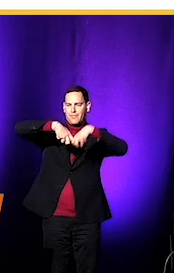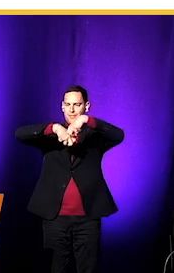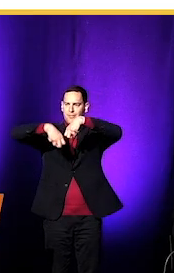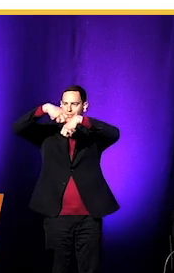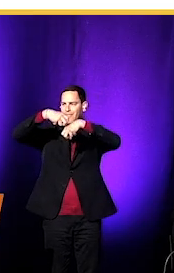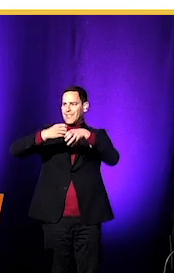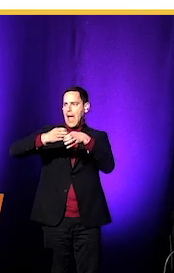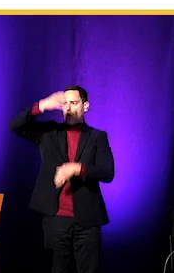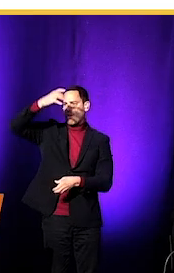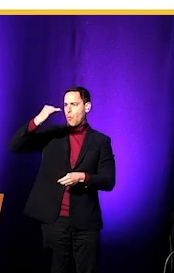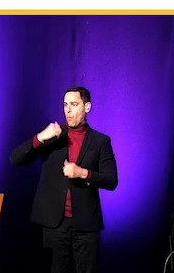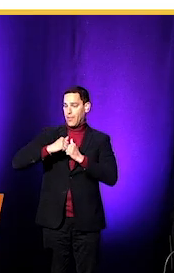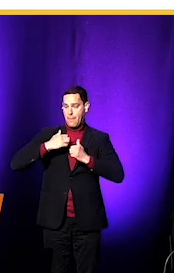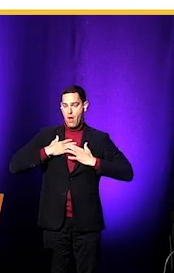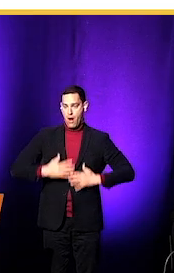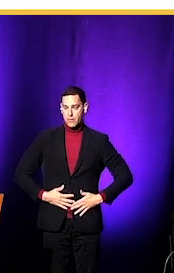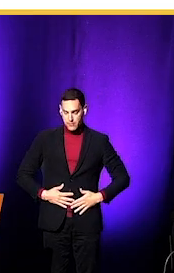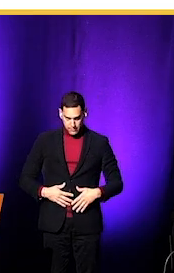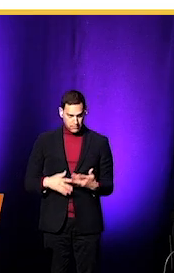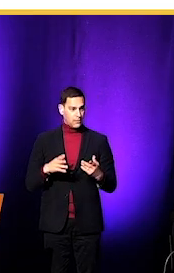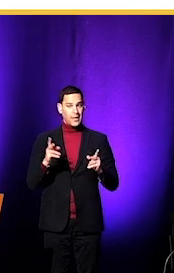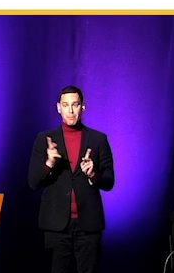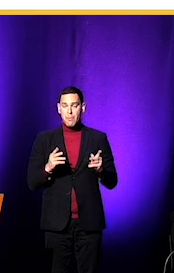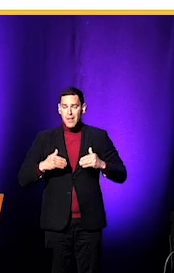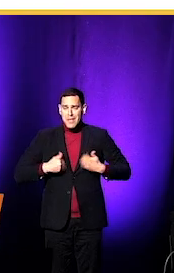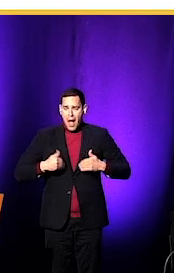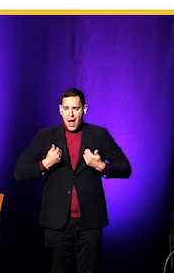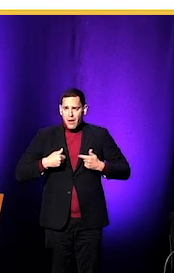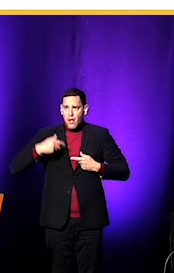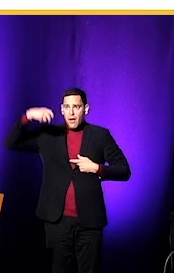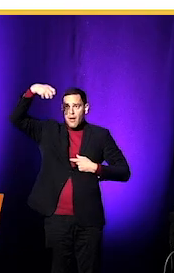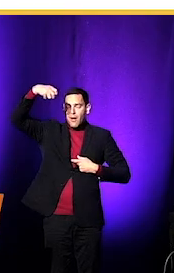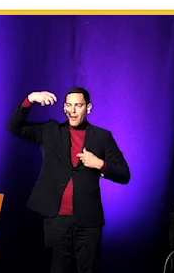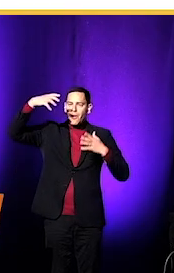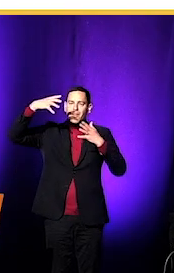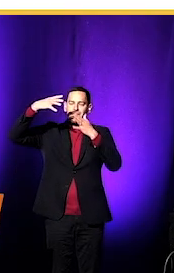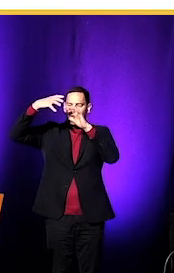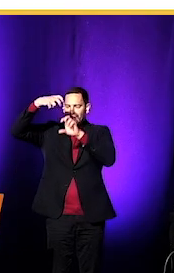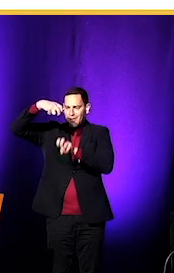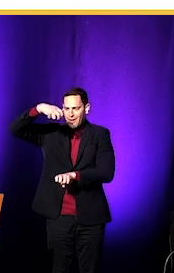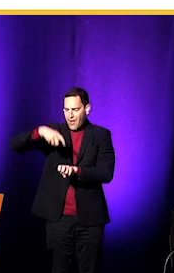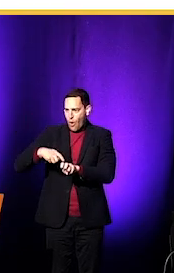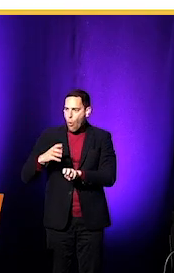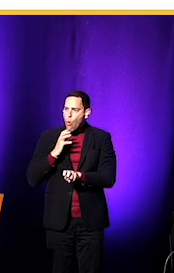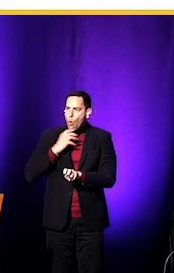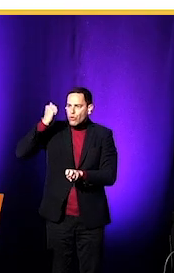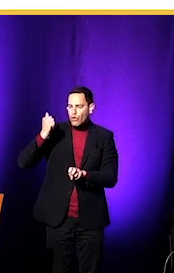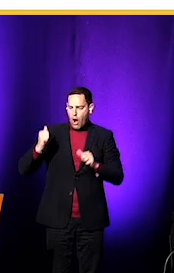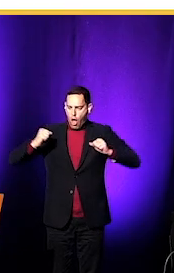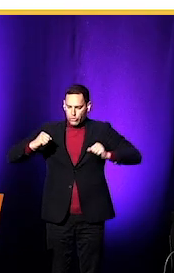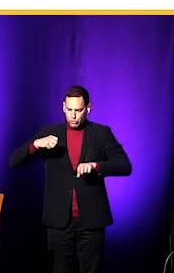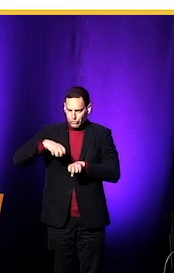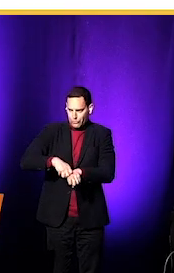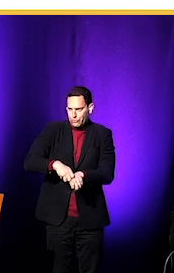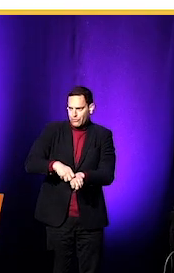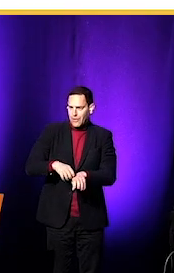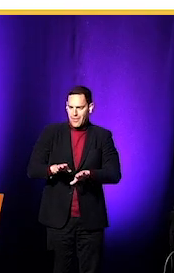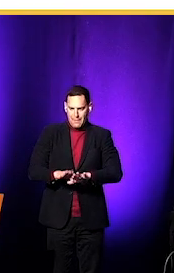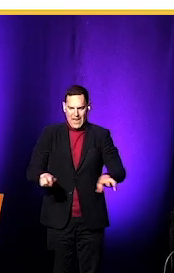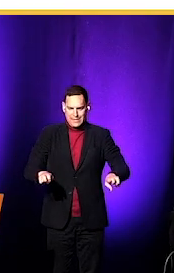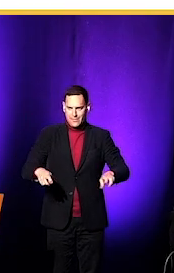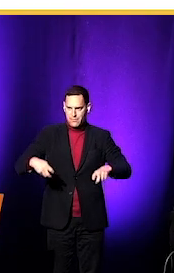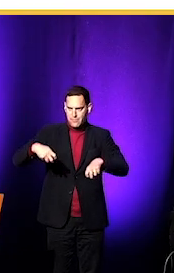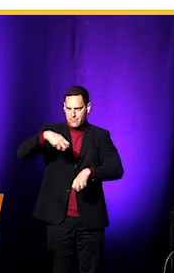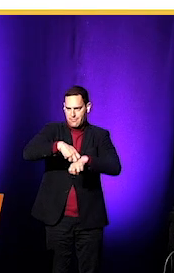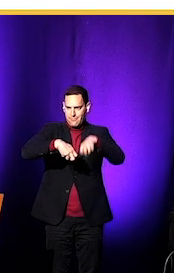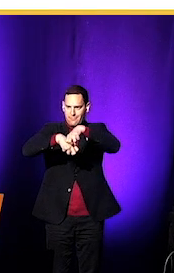is constructed by people ranging from the very young and small to older, larger individuals, with the heavier individuals forming the base layer